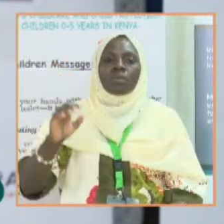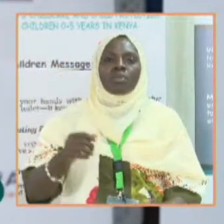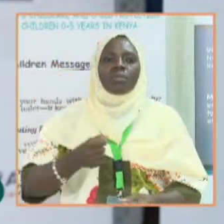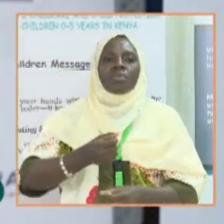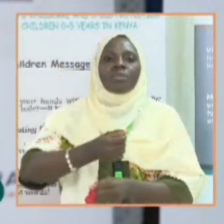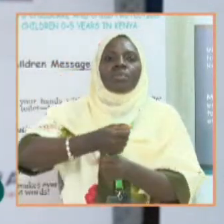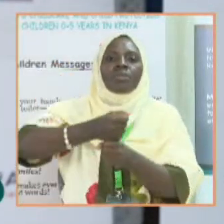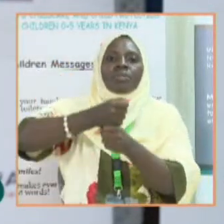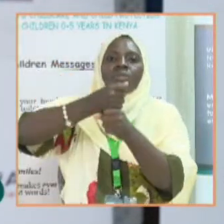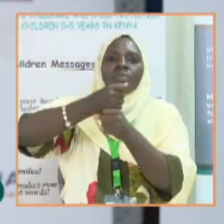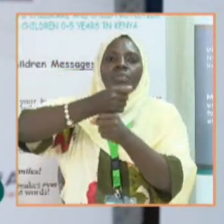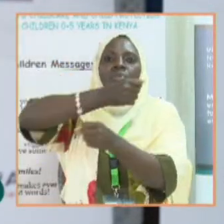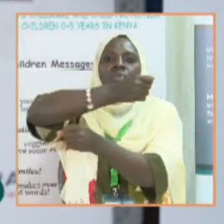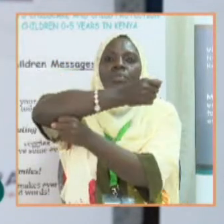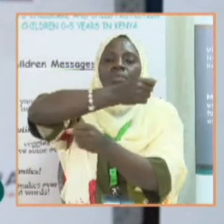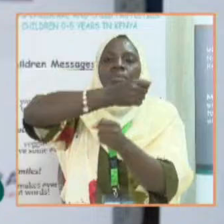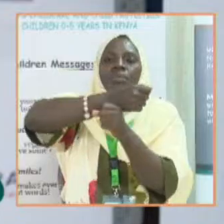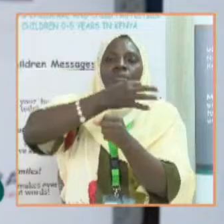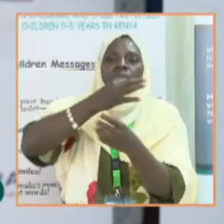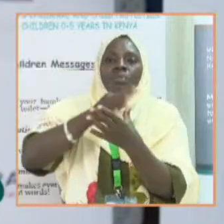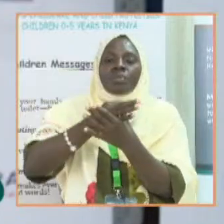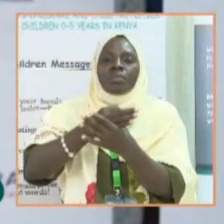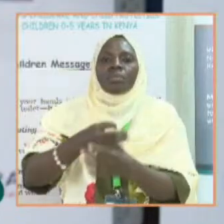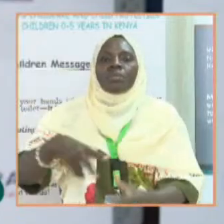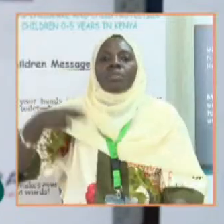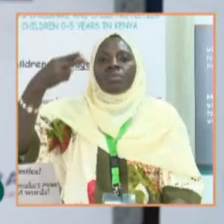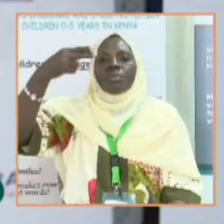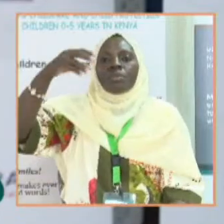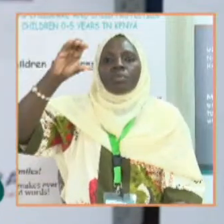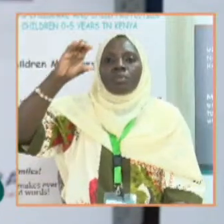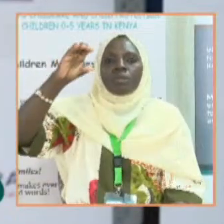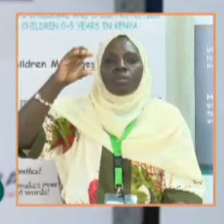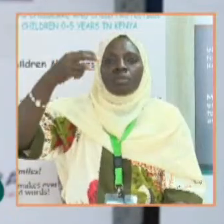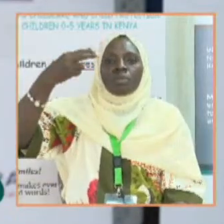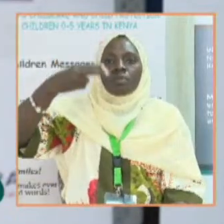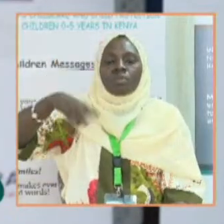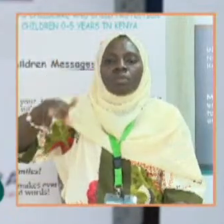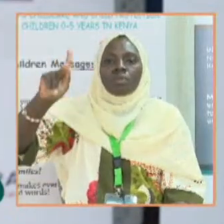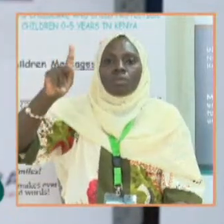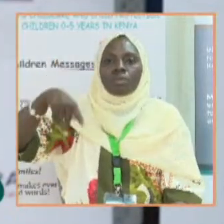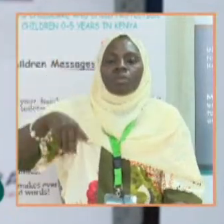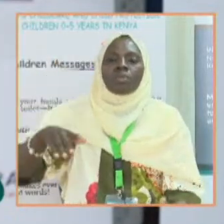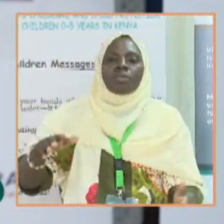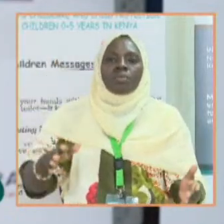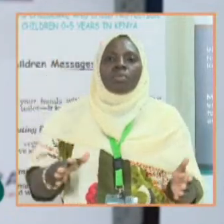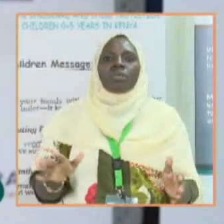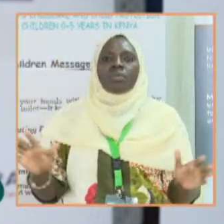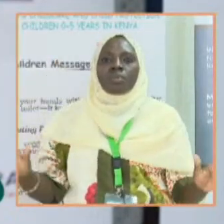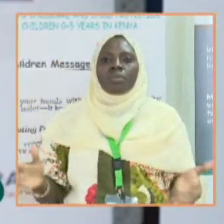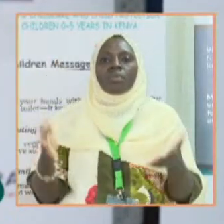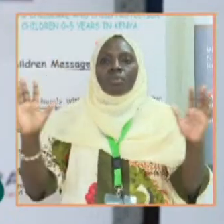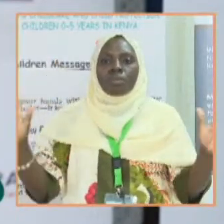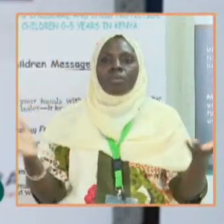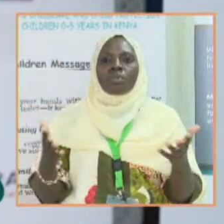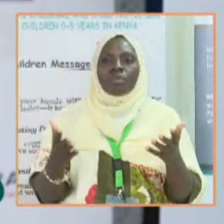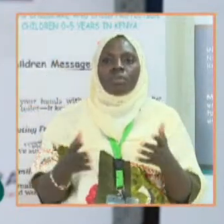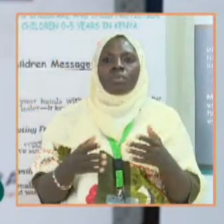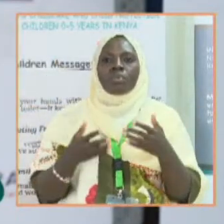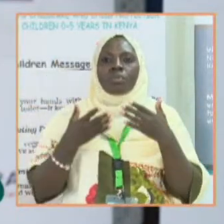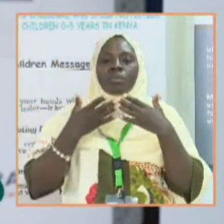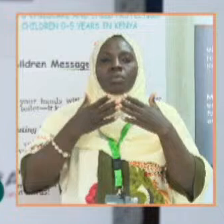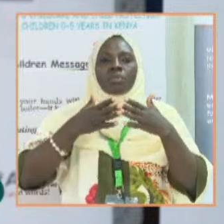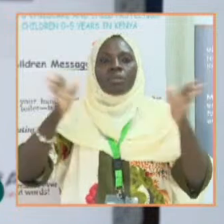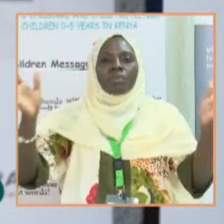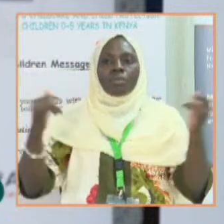the community and health facilities, but CHPs also promote awareness, referrals, and defaulter tracing on our